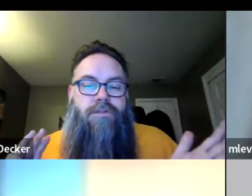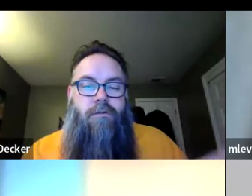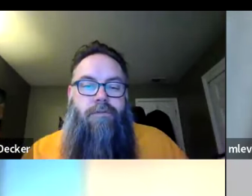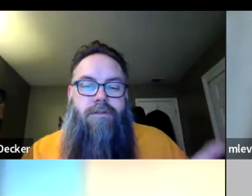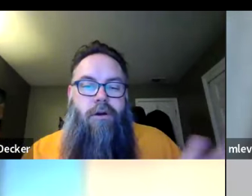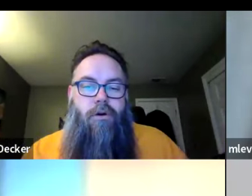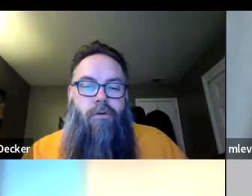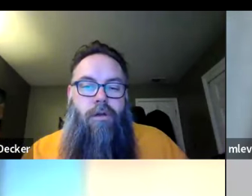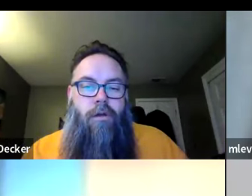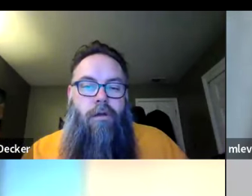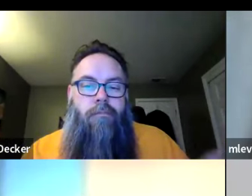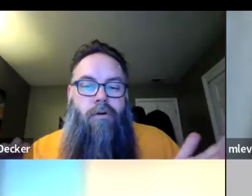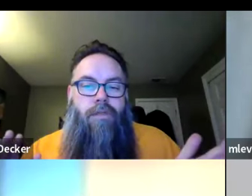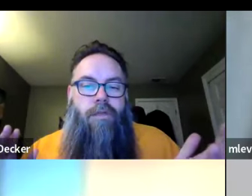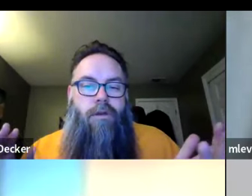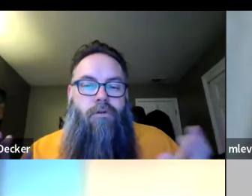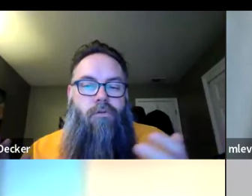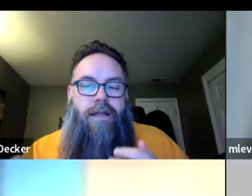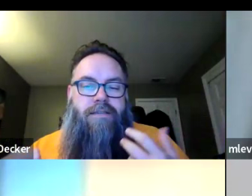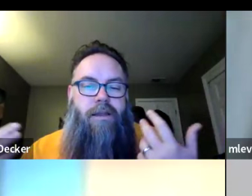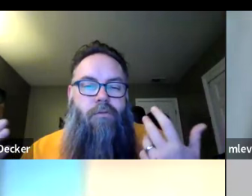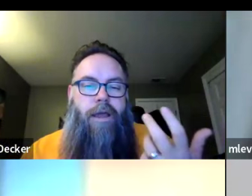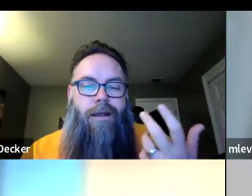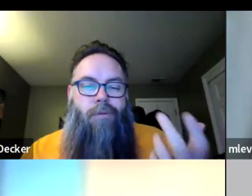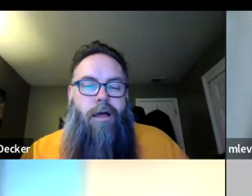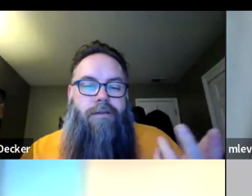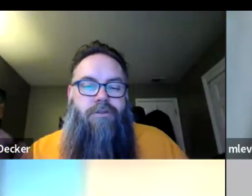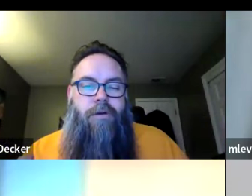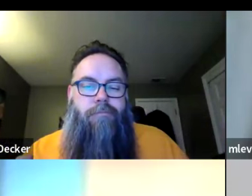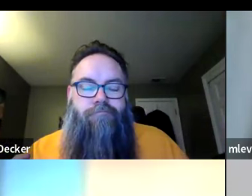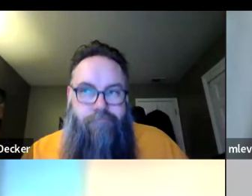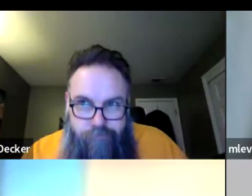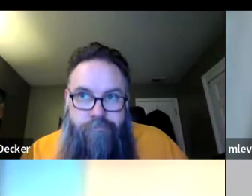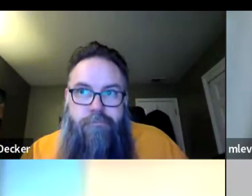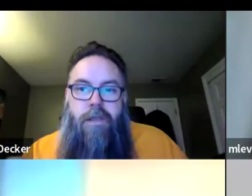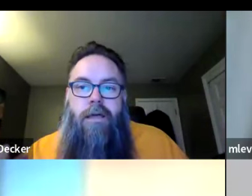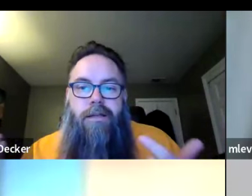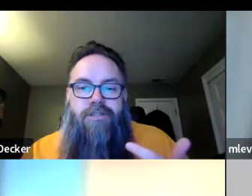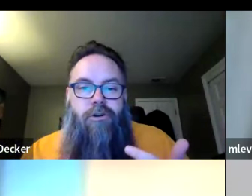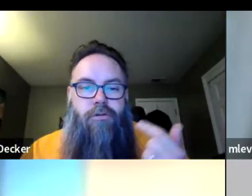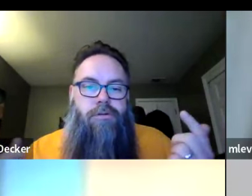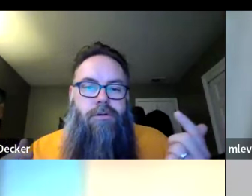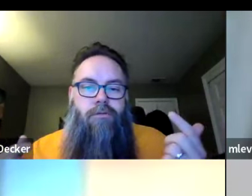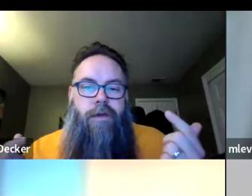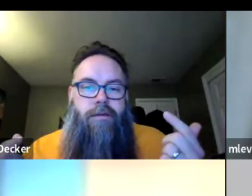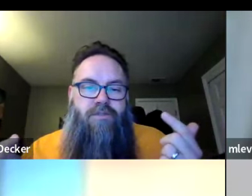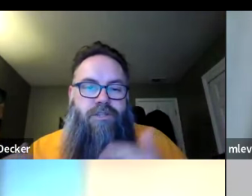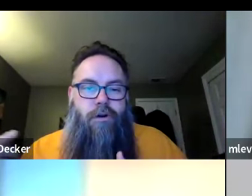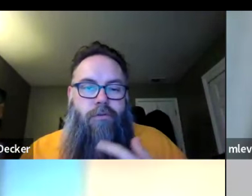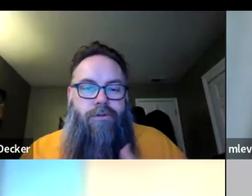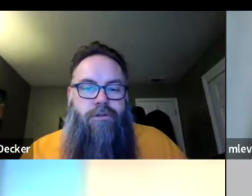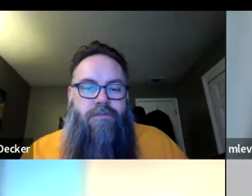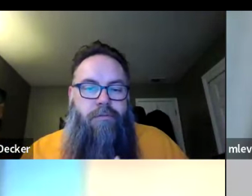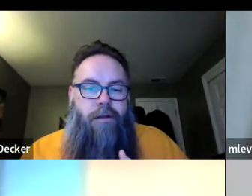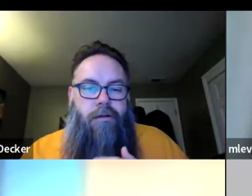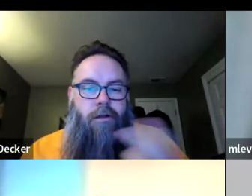your old service code, but with the new rate study rate applied to it, until we switch